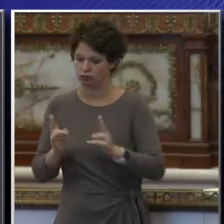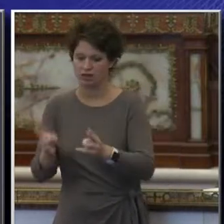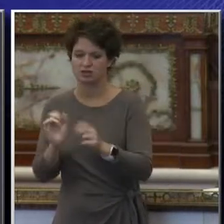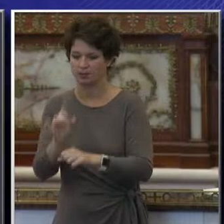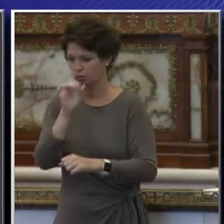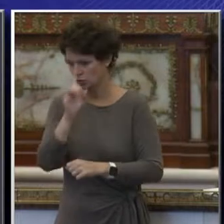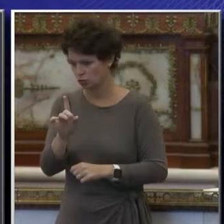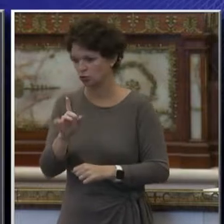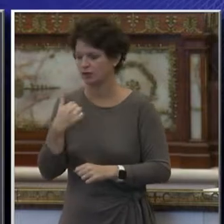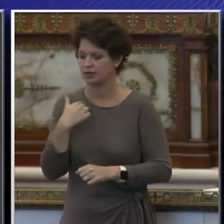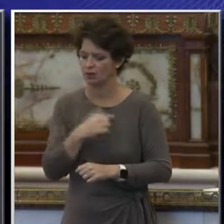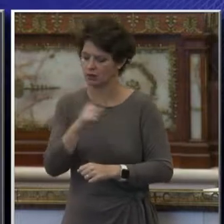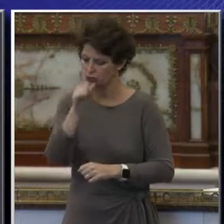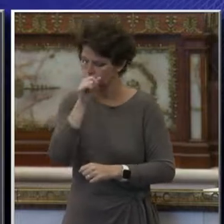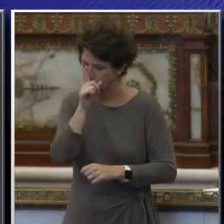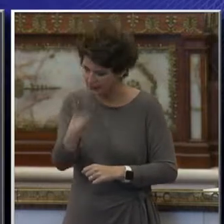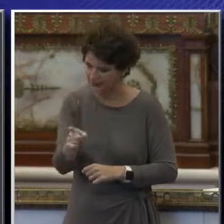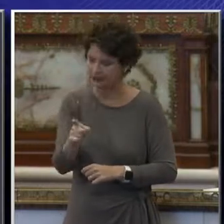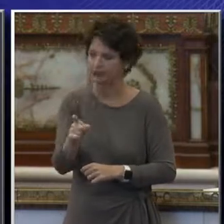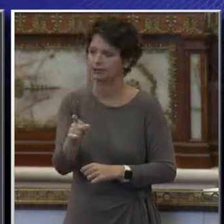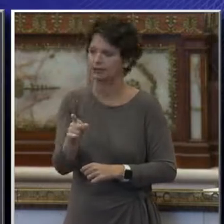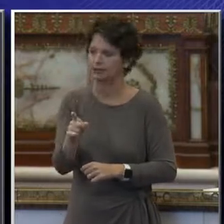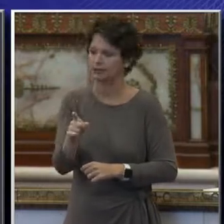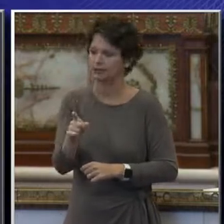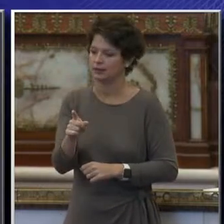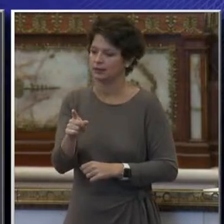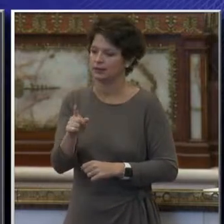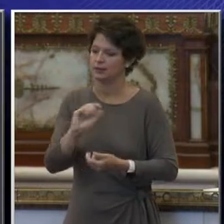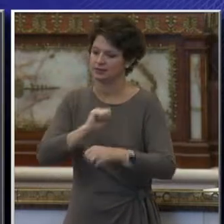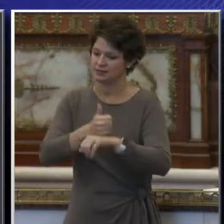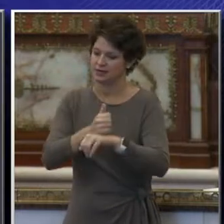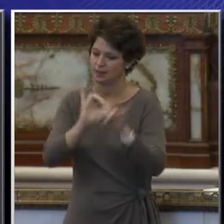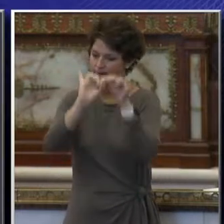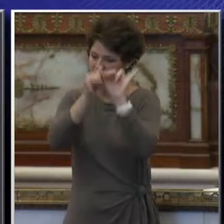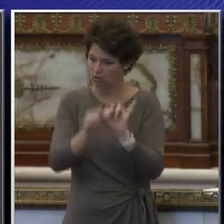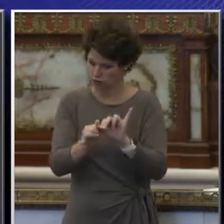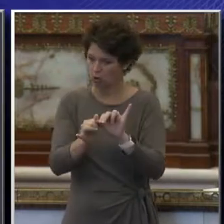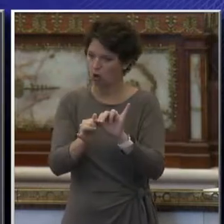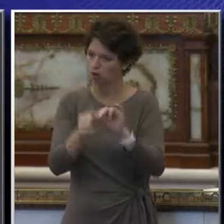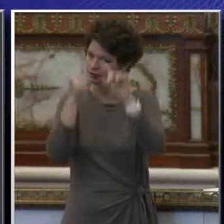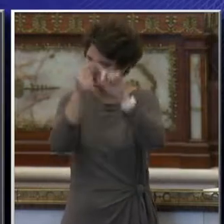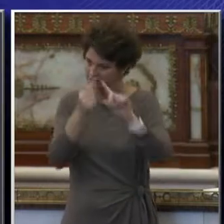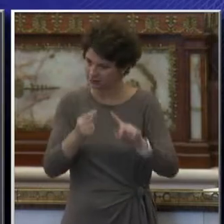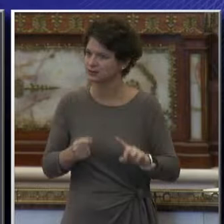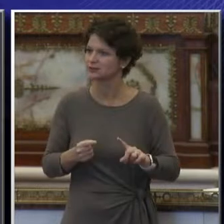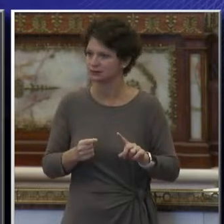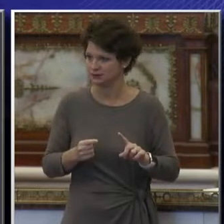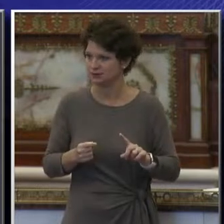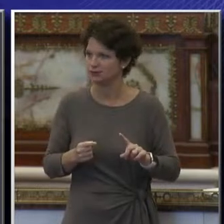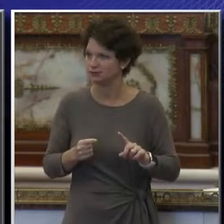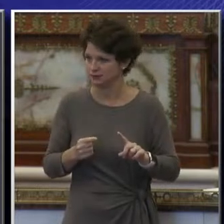make sure that we really could put in some benchmarks and some, you know,